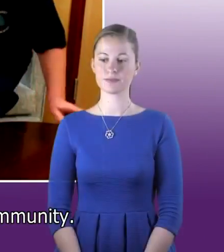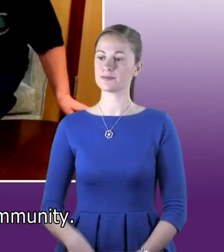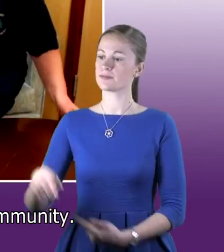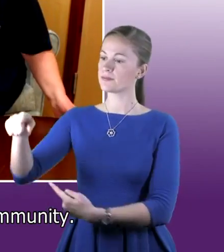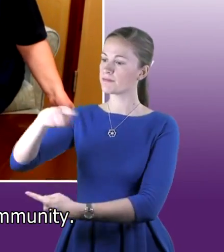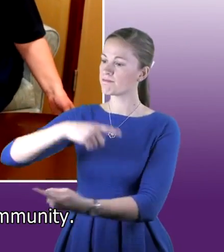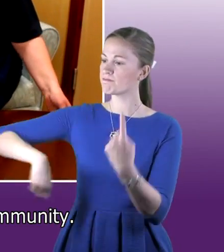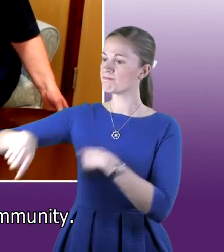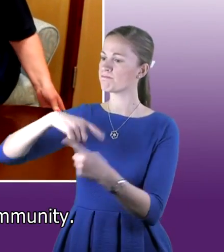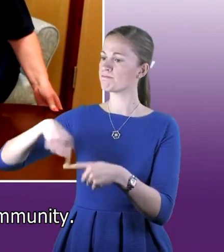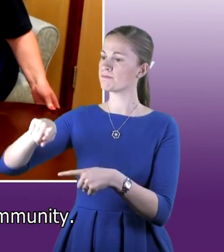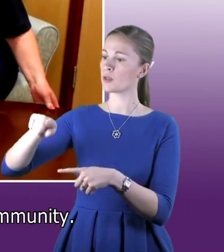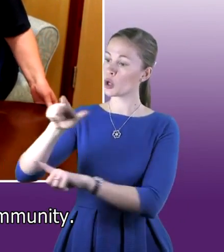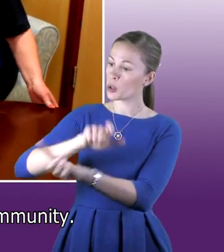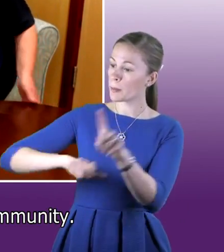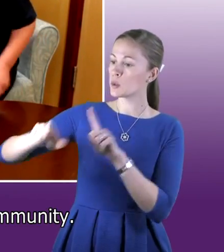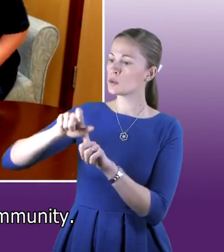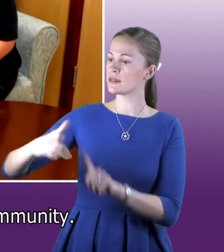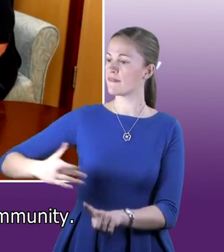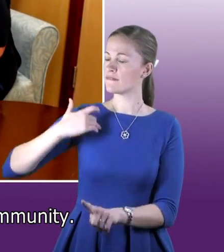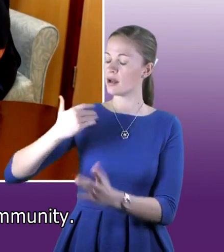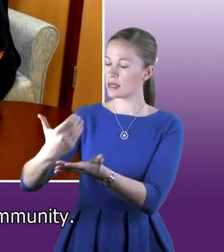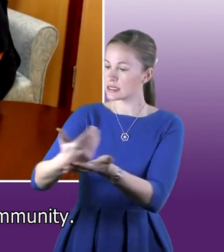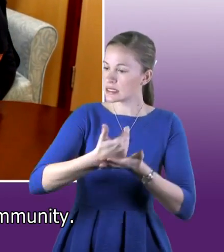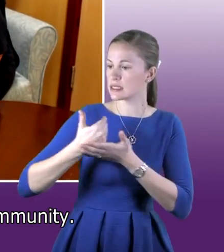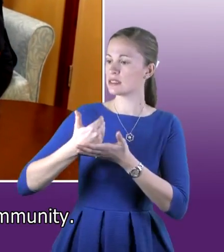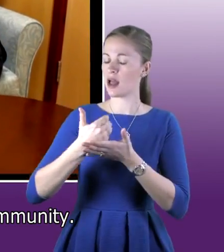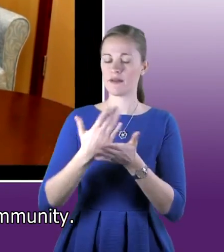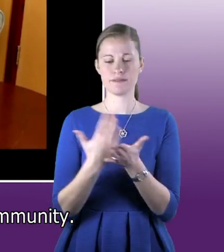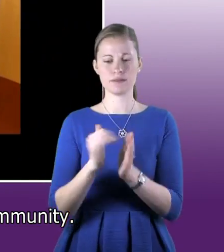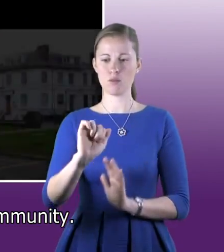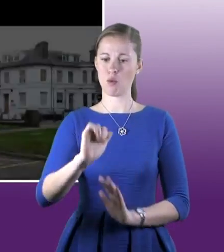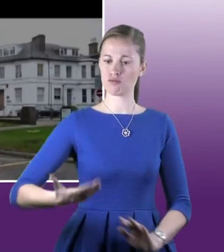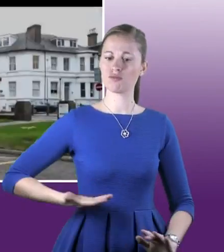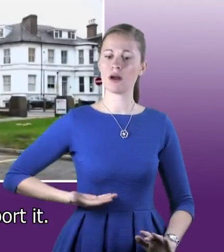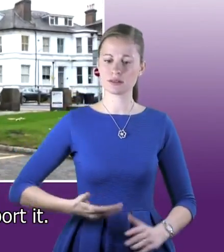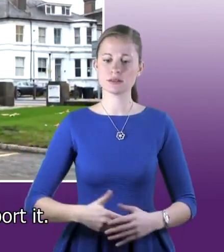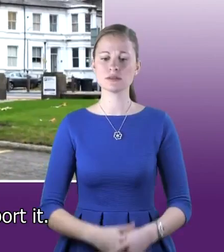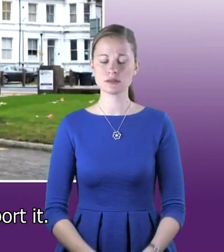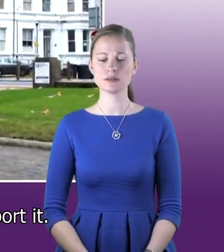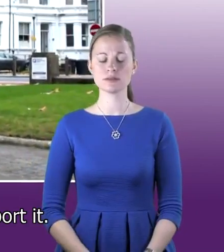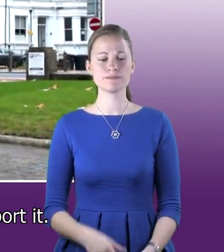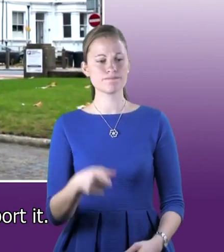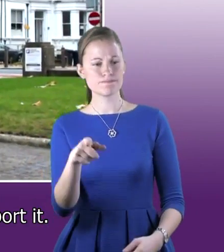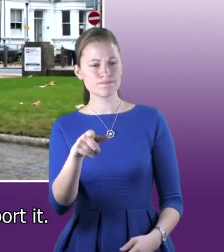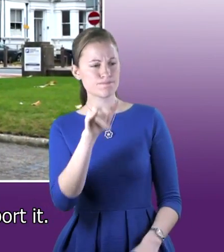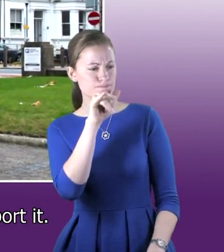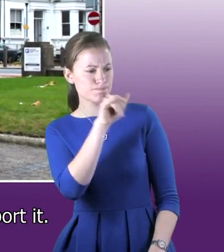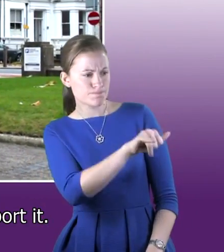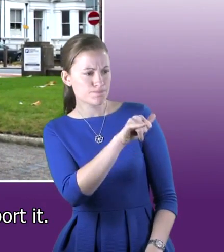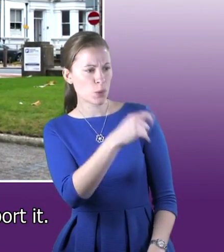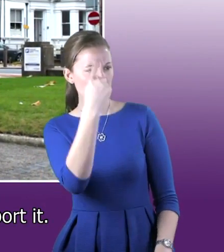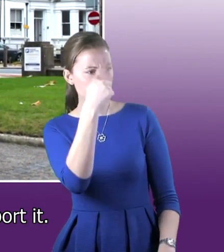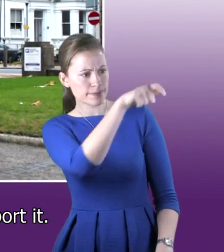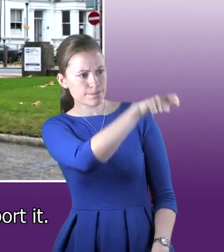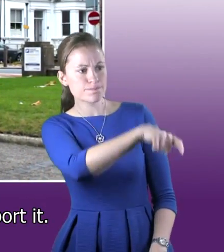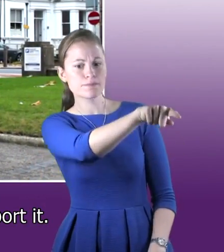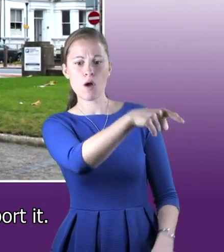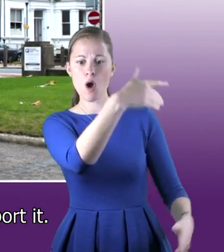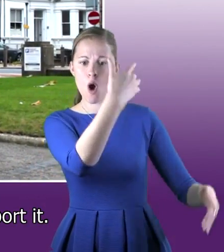everybody has a right to live safely in their community. If you suspect that someone is being harmed